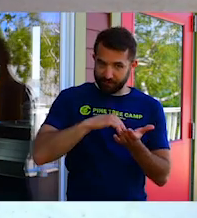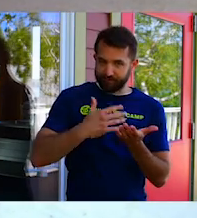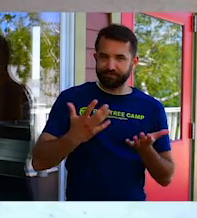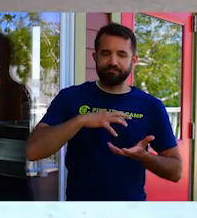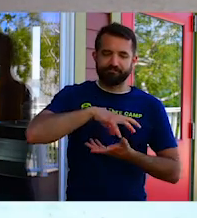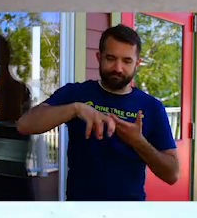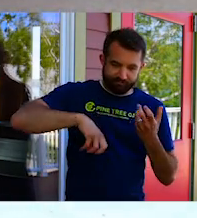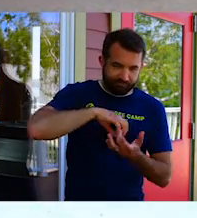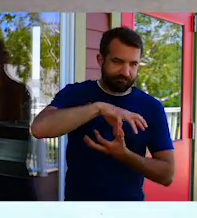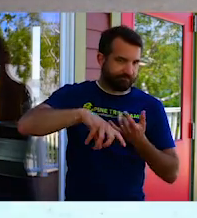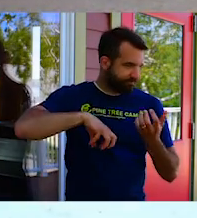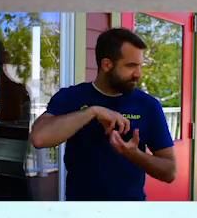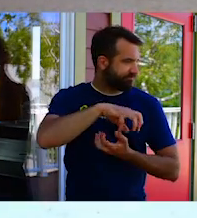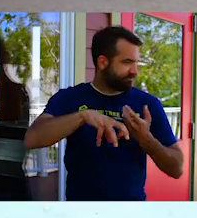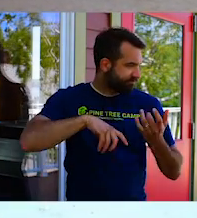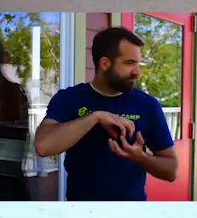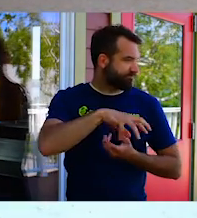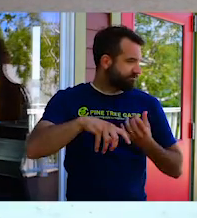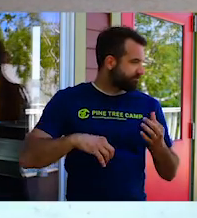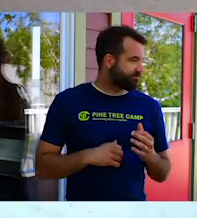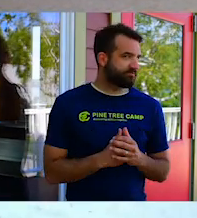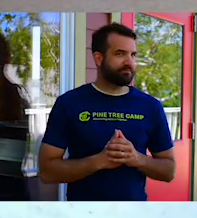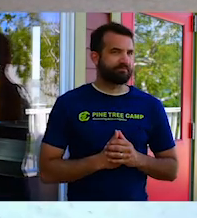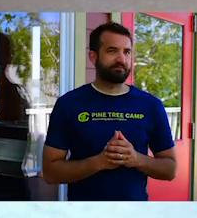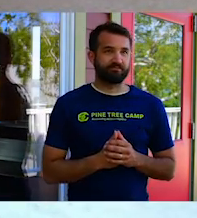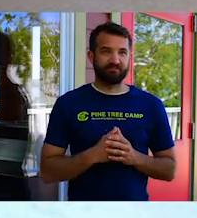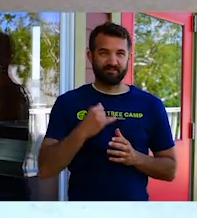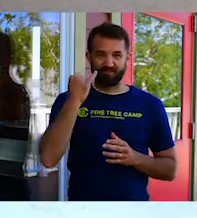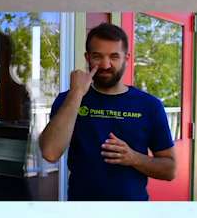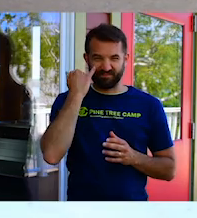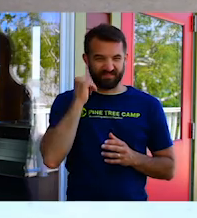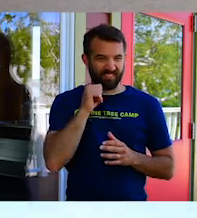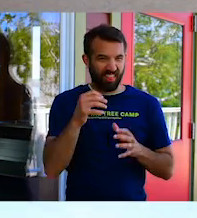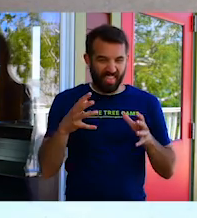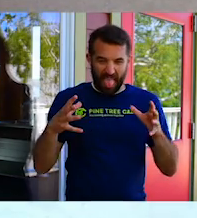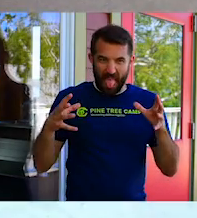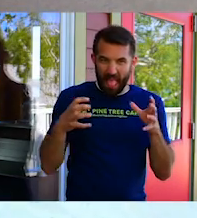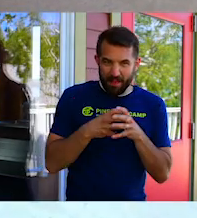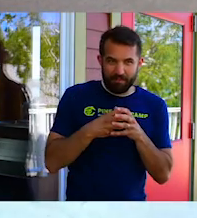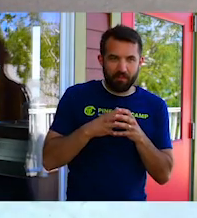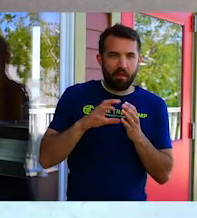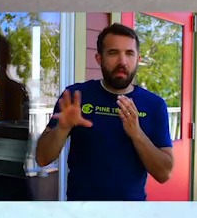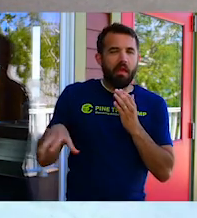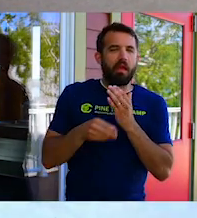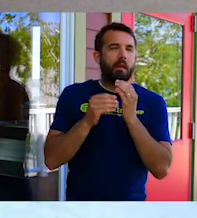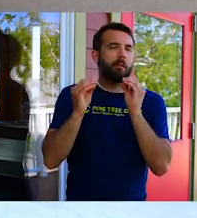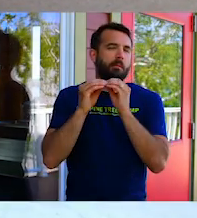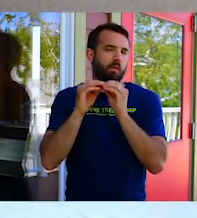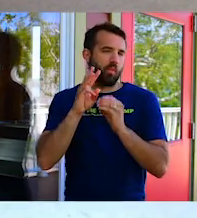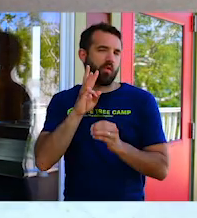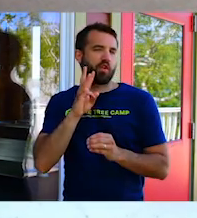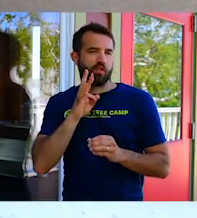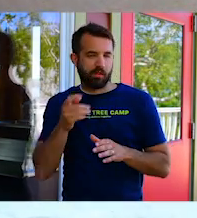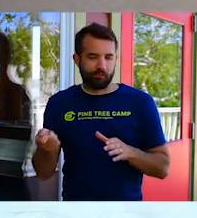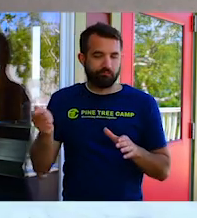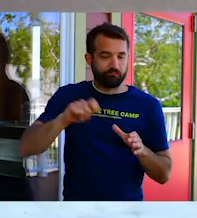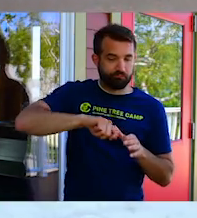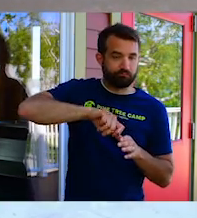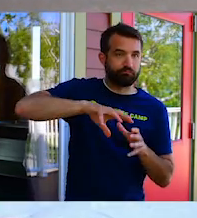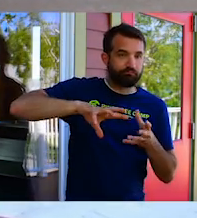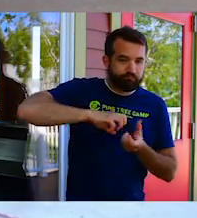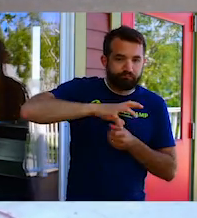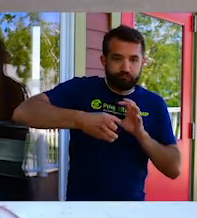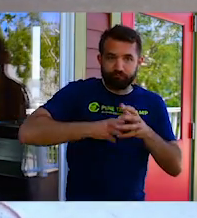She's gonna mix it and then she can add more if she wants. I recommend doing no more than 6 before really trying to play with it.